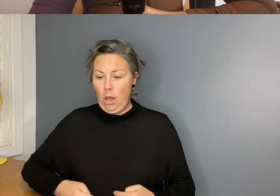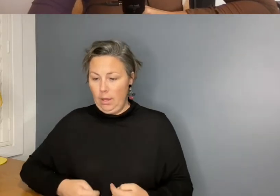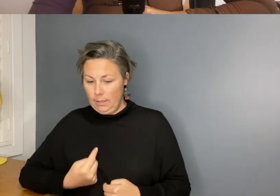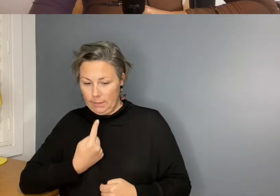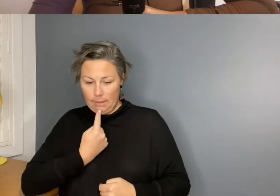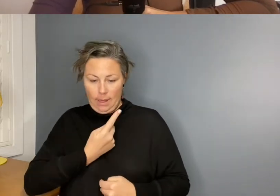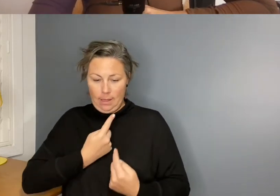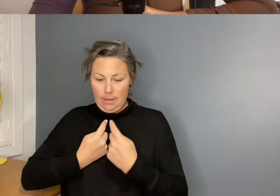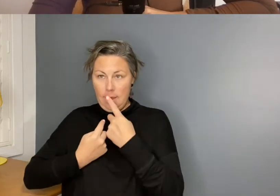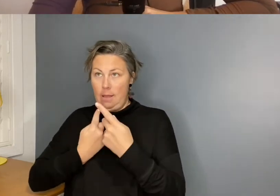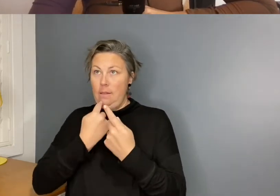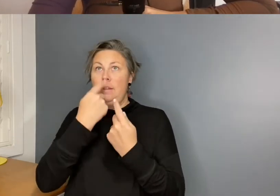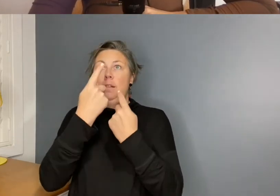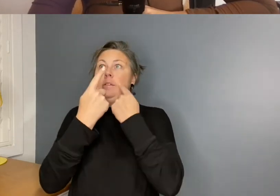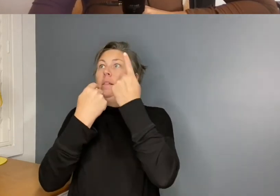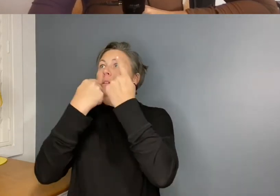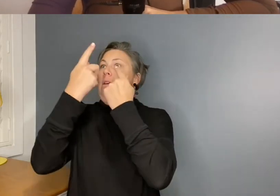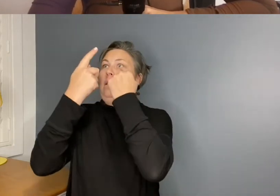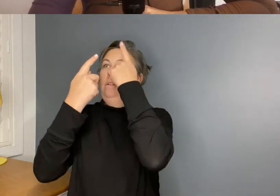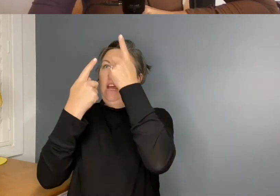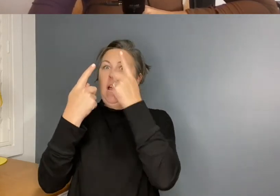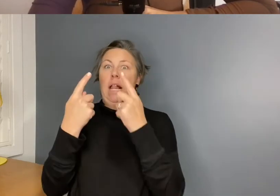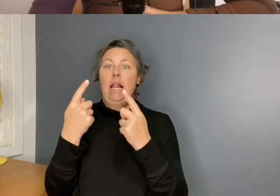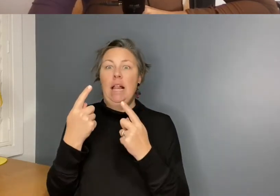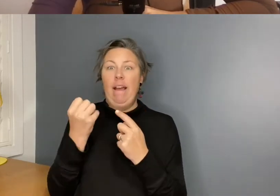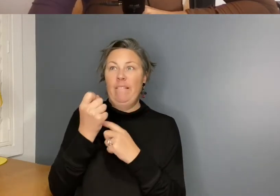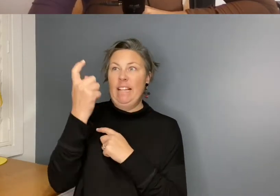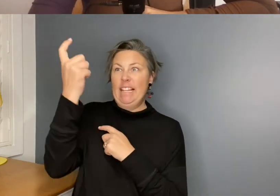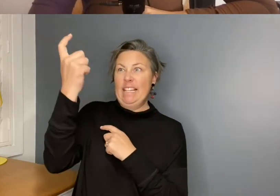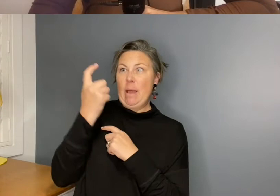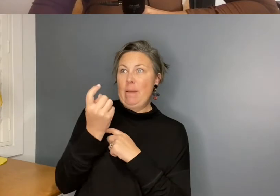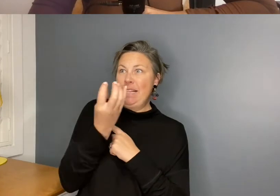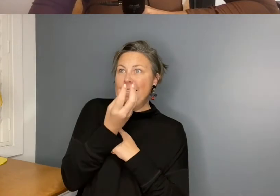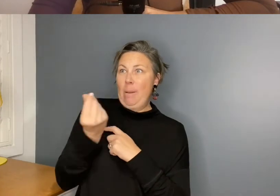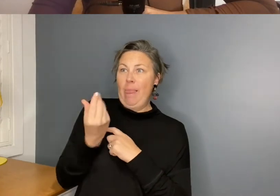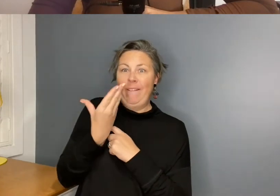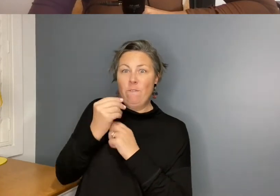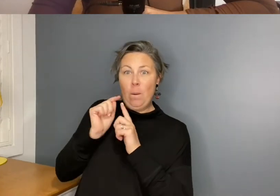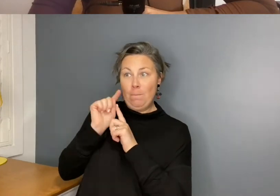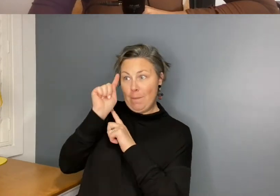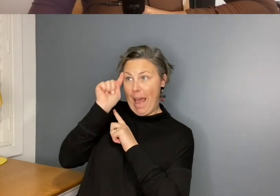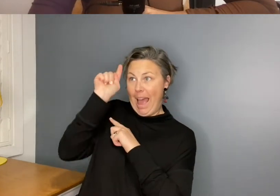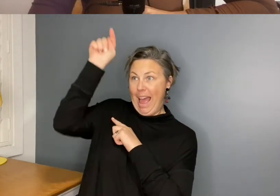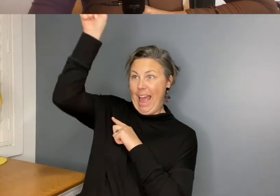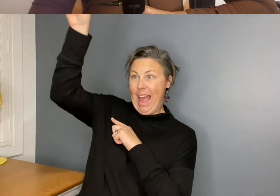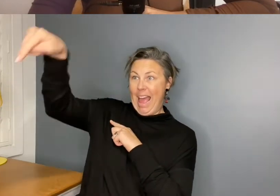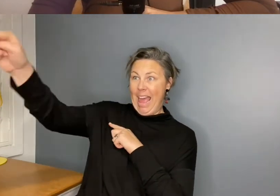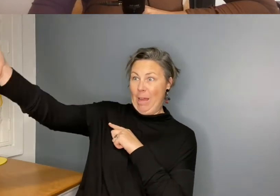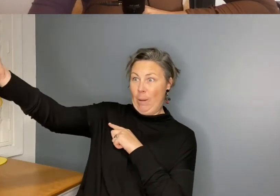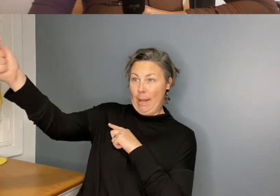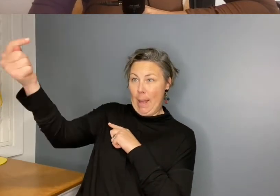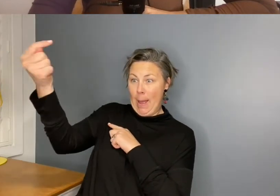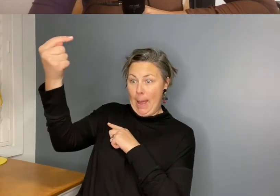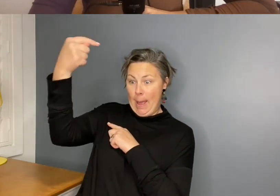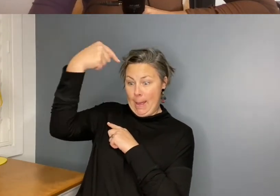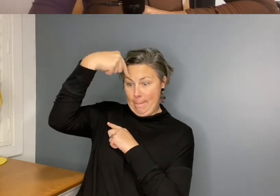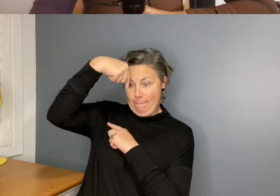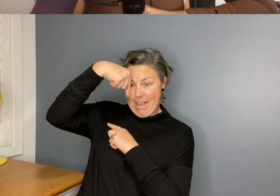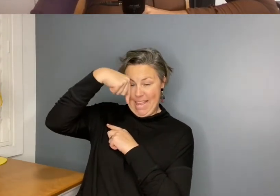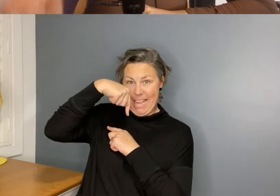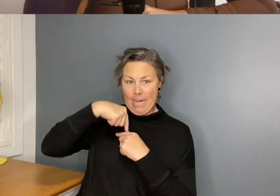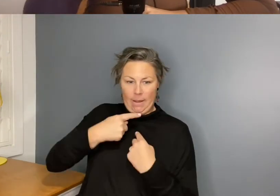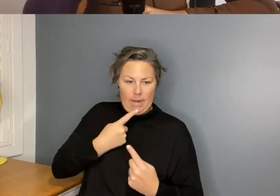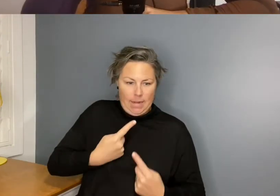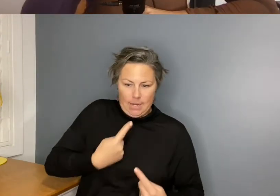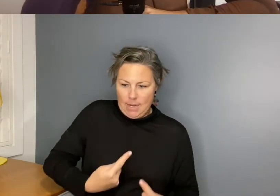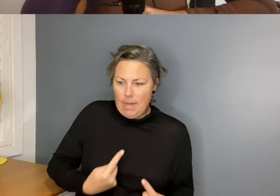body from the external environment. I guess that's kind of a little way of distilling down what the immune system is. It is hard to understand because we do